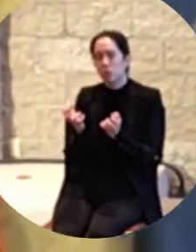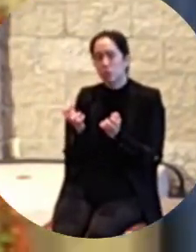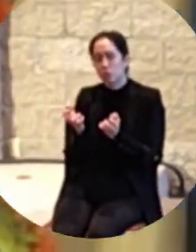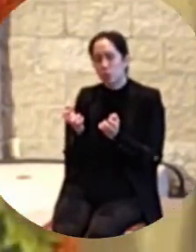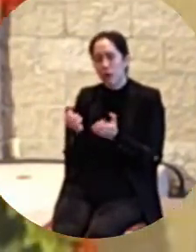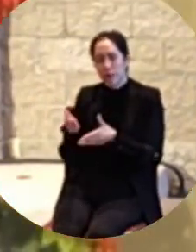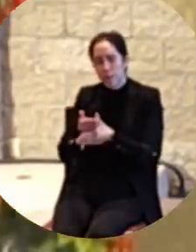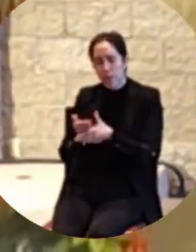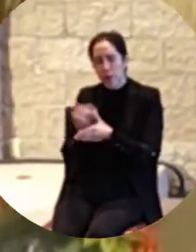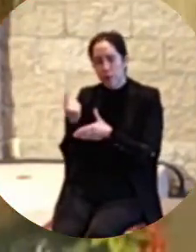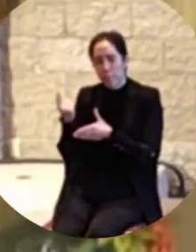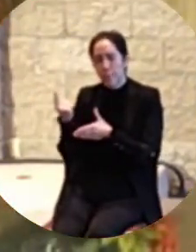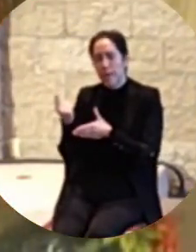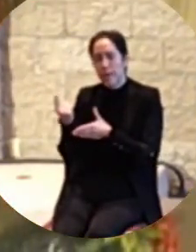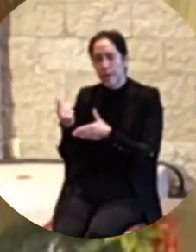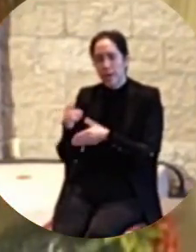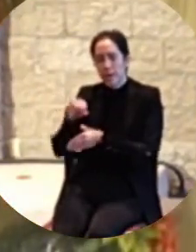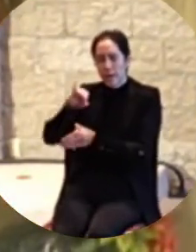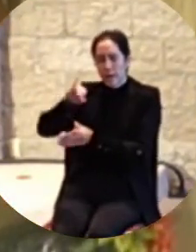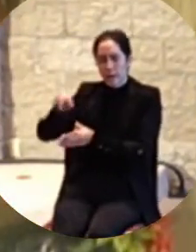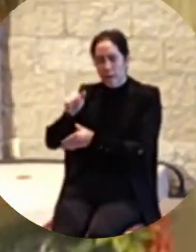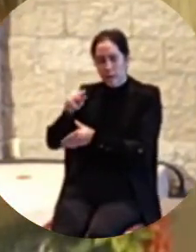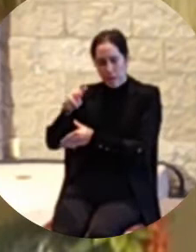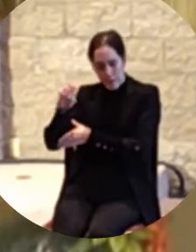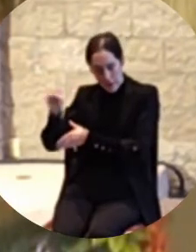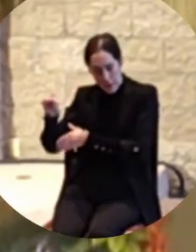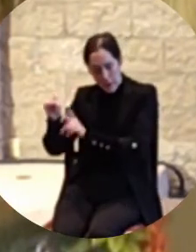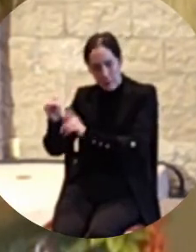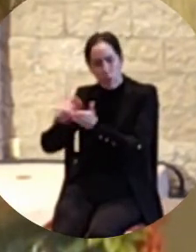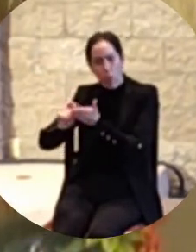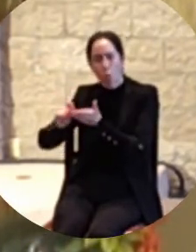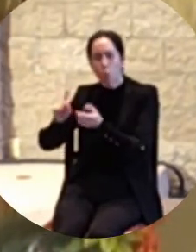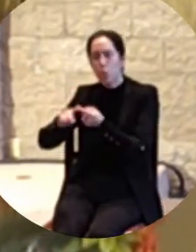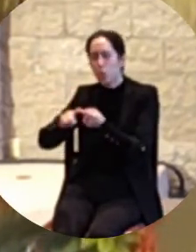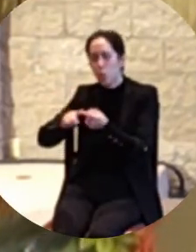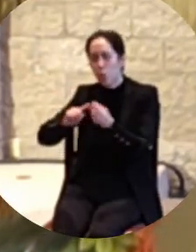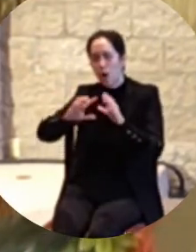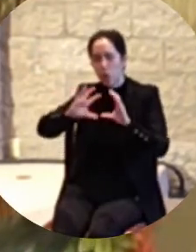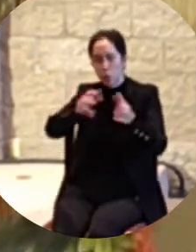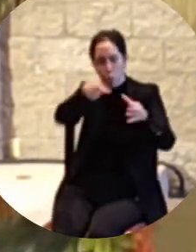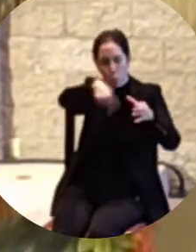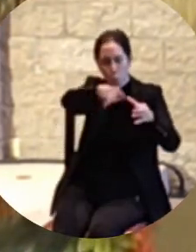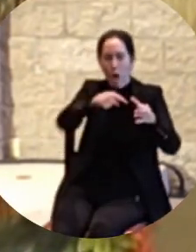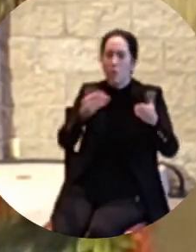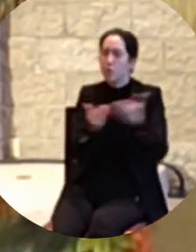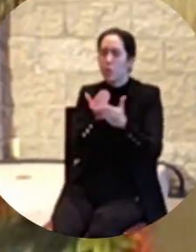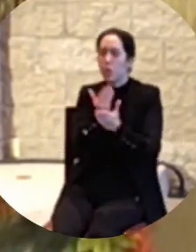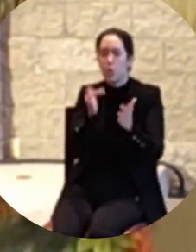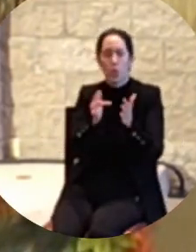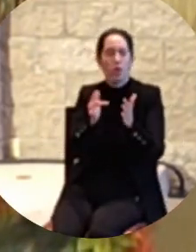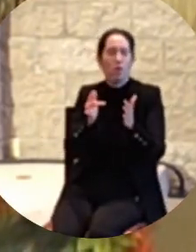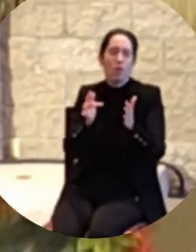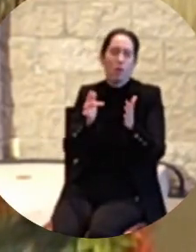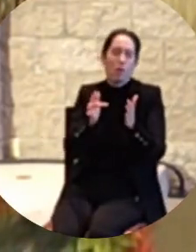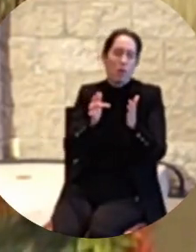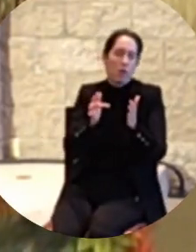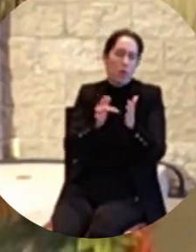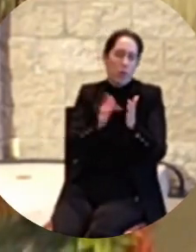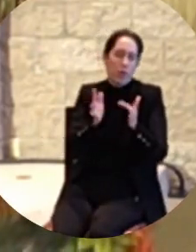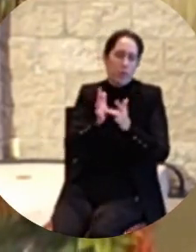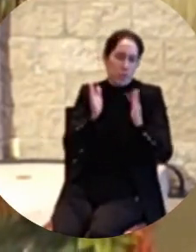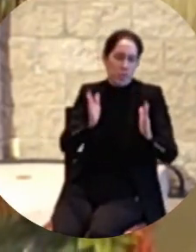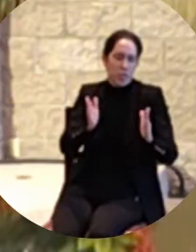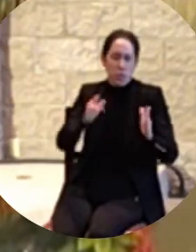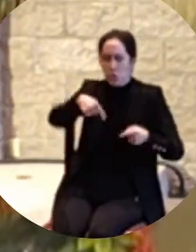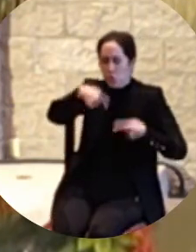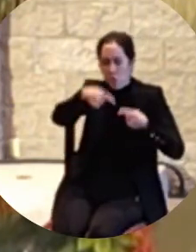having tremendous amount of problems. And this is what he says. He says, "Dear